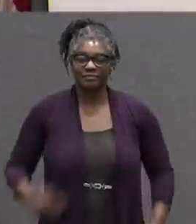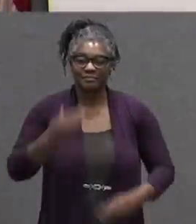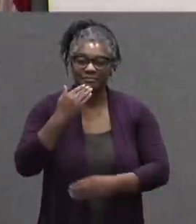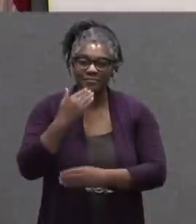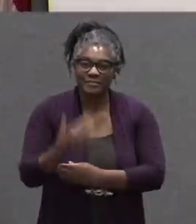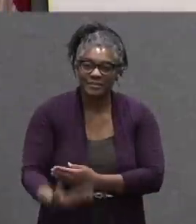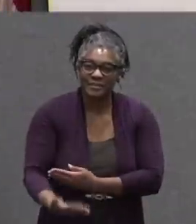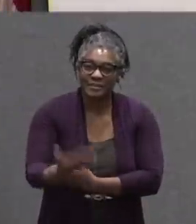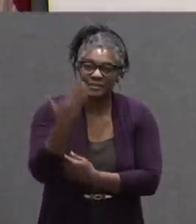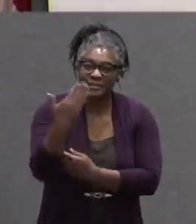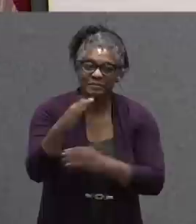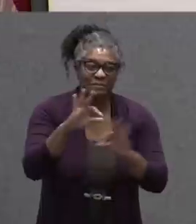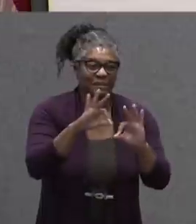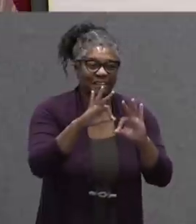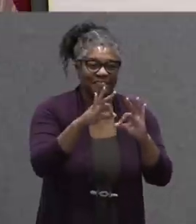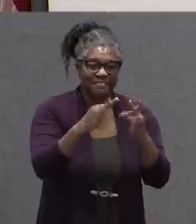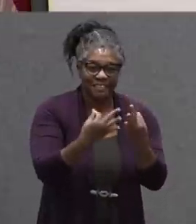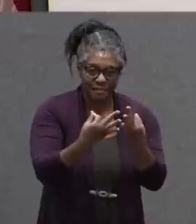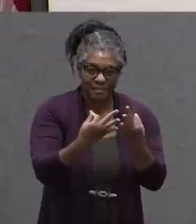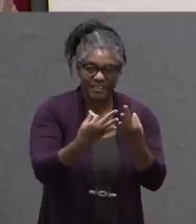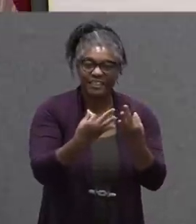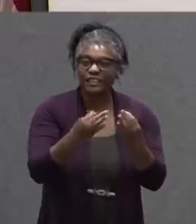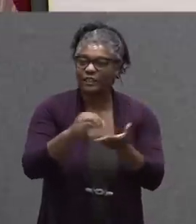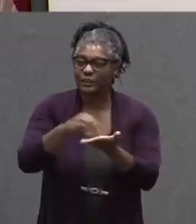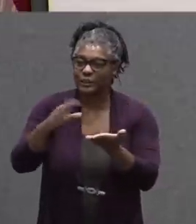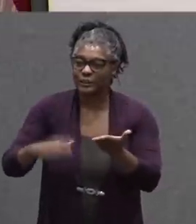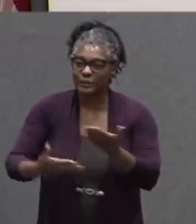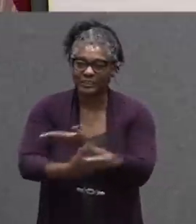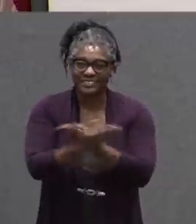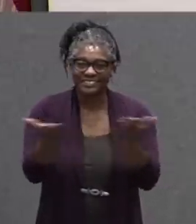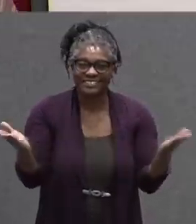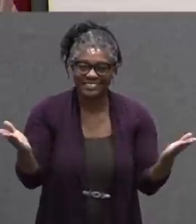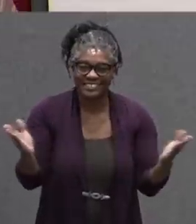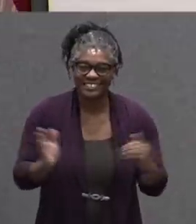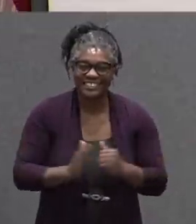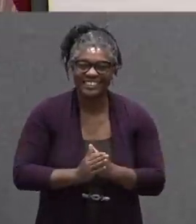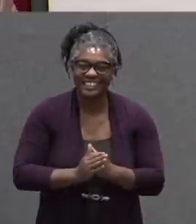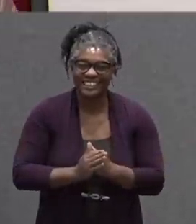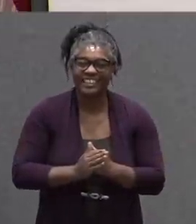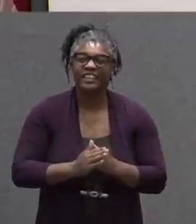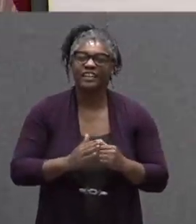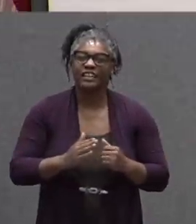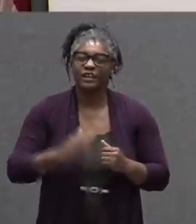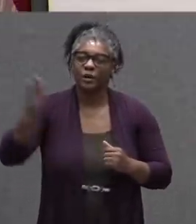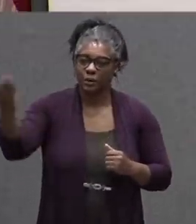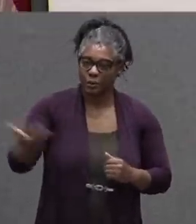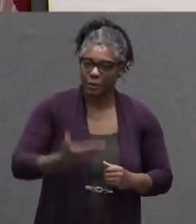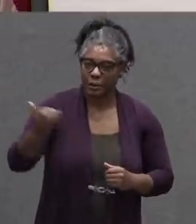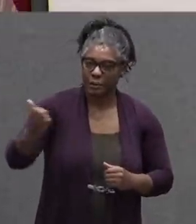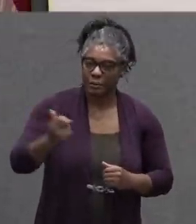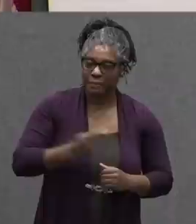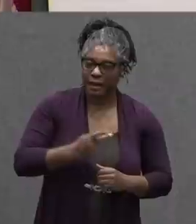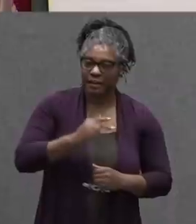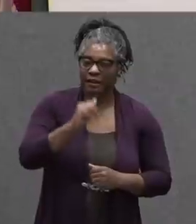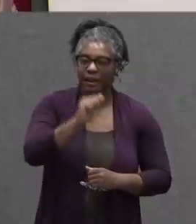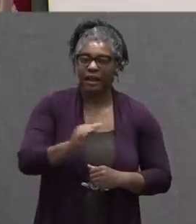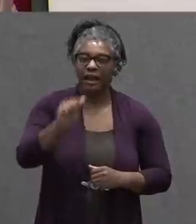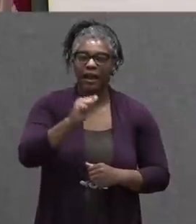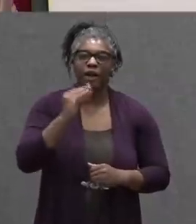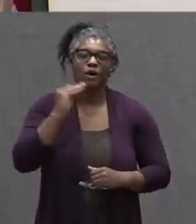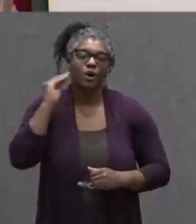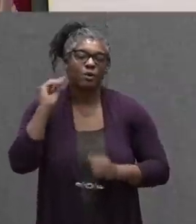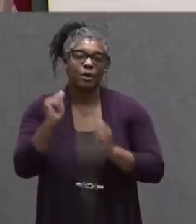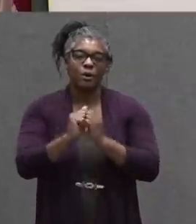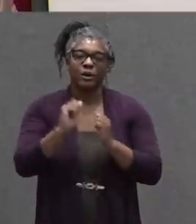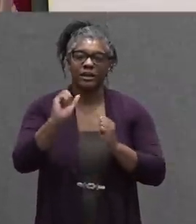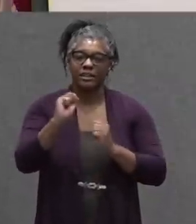Good morning, families and students. Welcome back for another day of At Home with APS. This is the K-1 hour. I just wanted